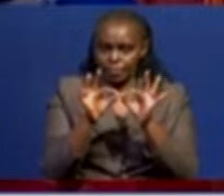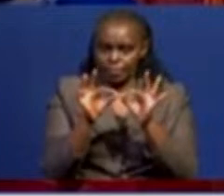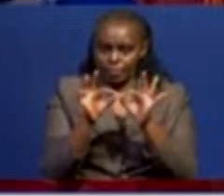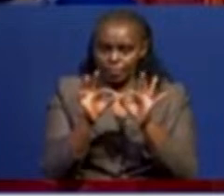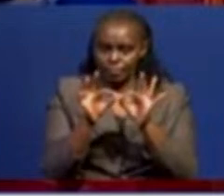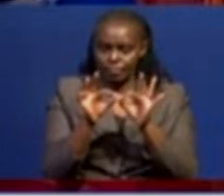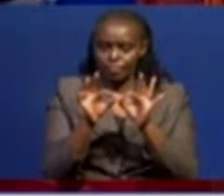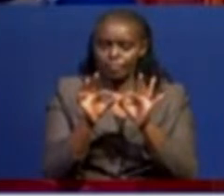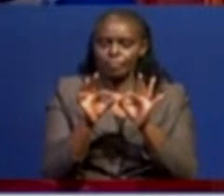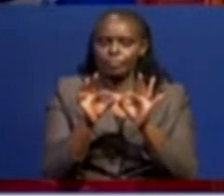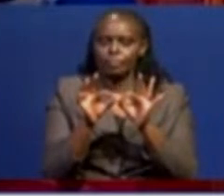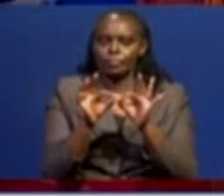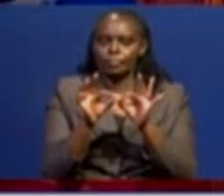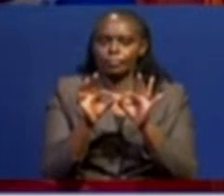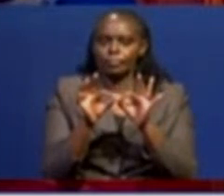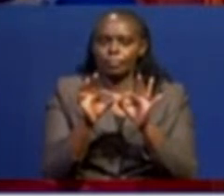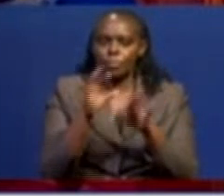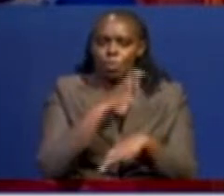particular